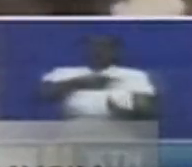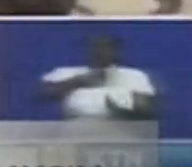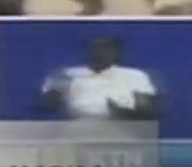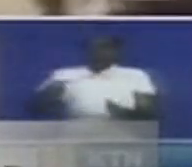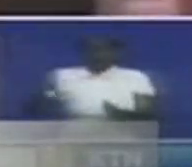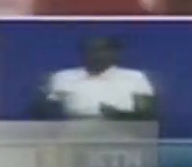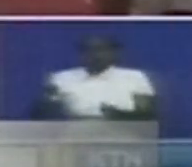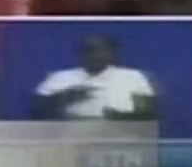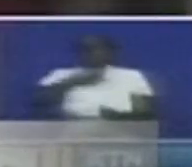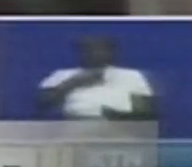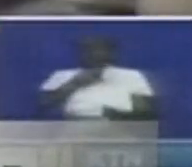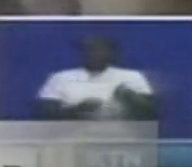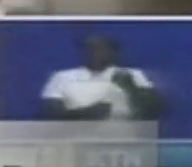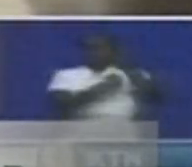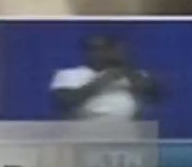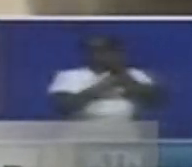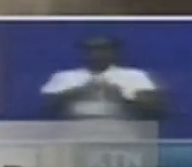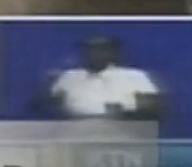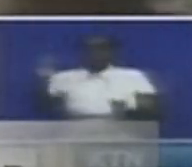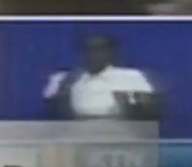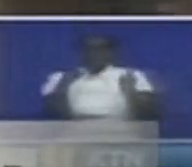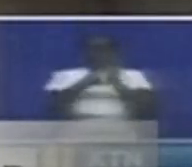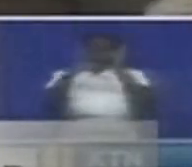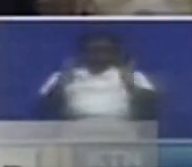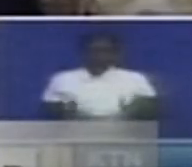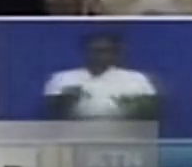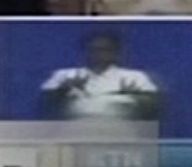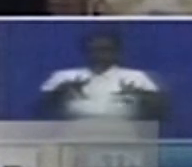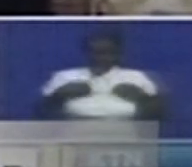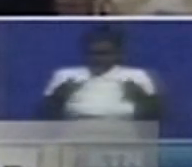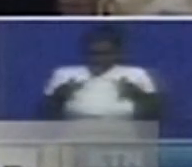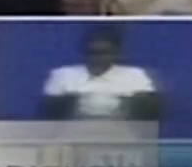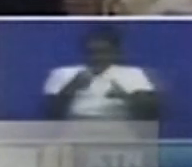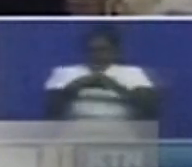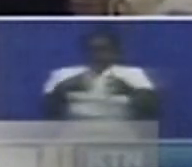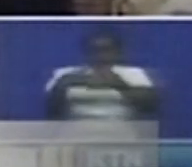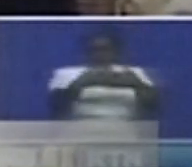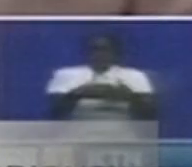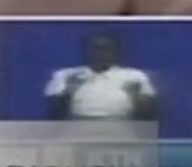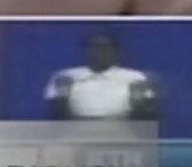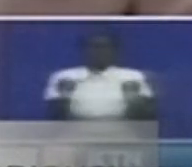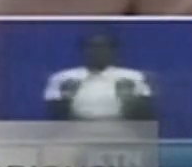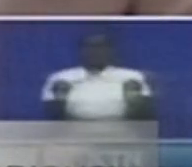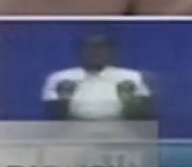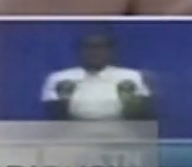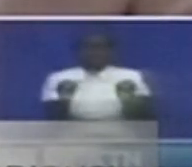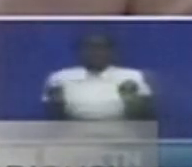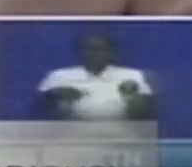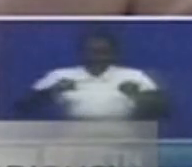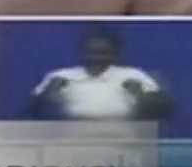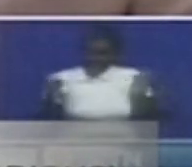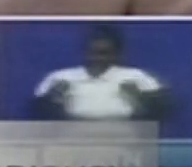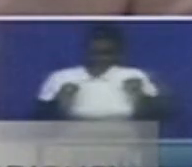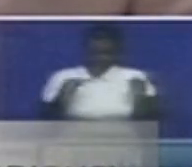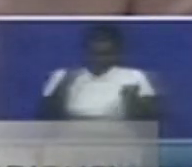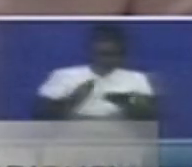being backed by Kenyan legislators who have told him not to give in to the pressure from the United States. We are very happy. It